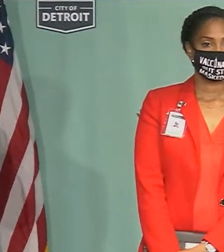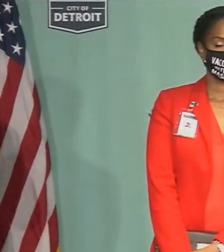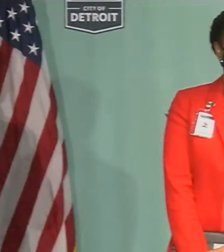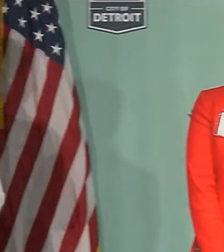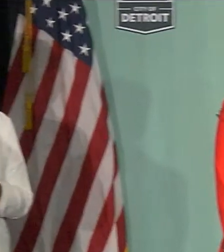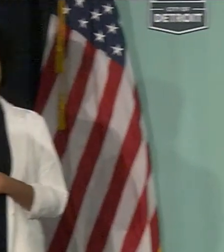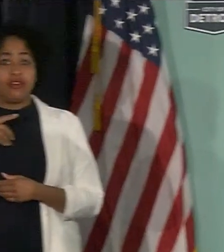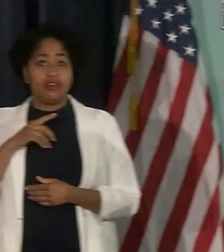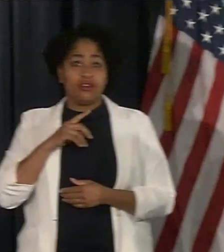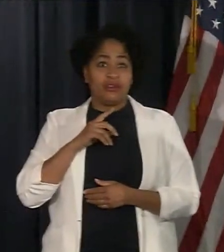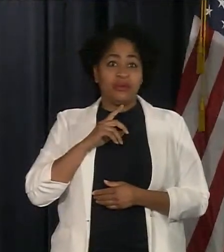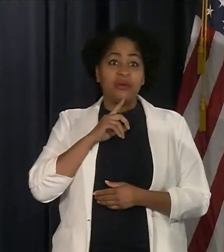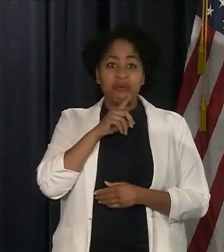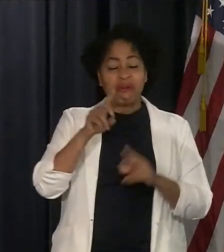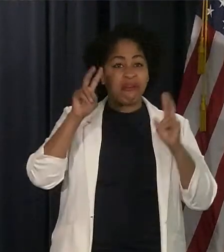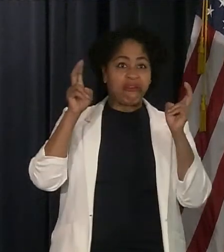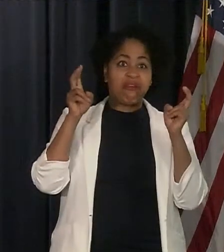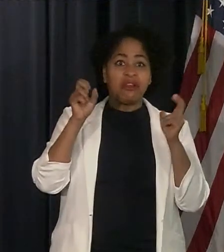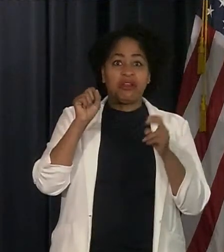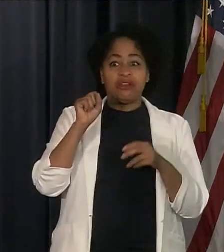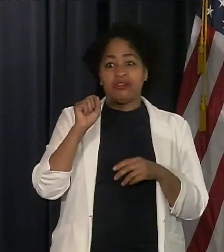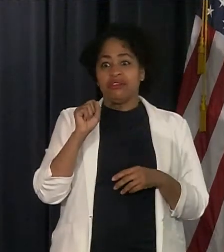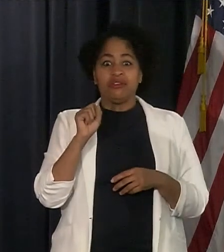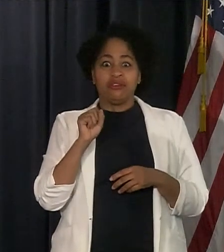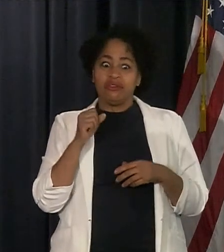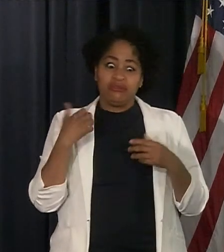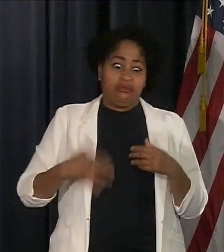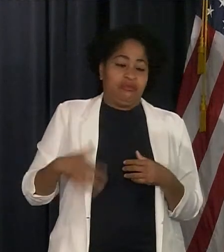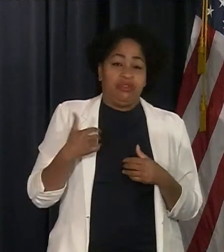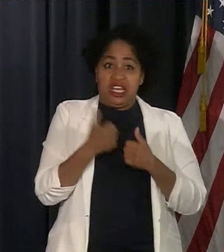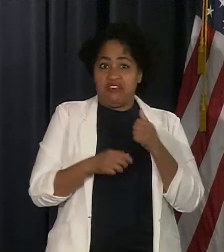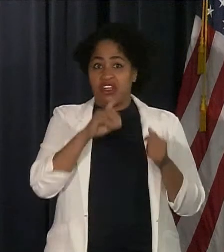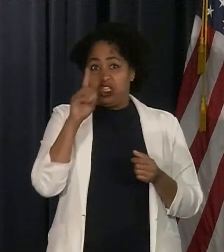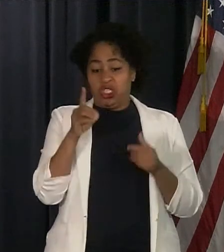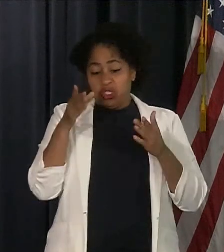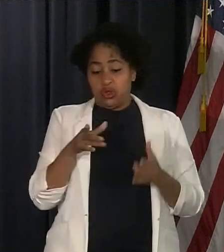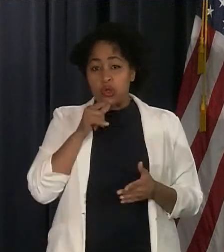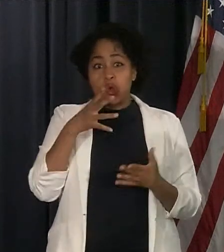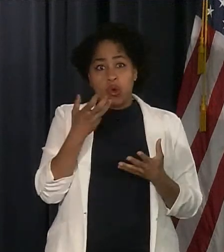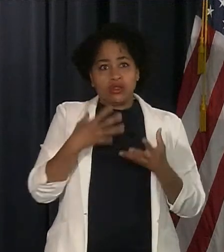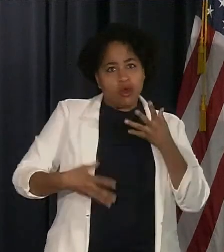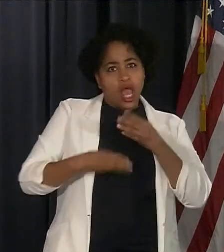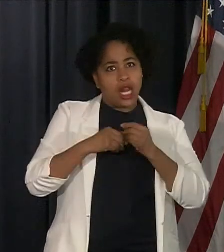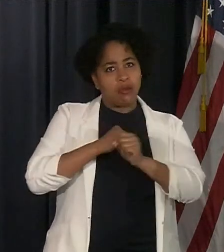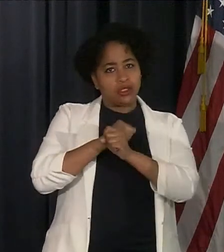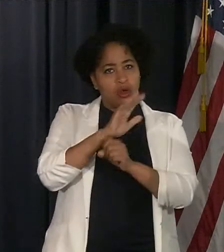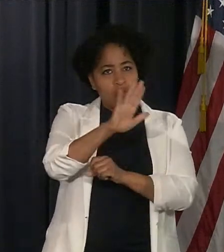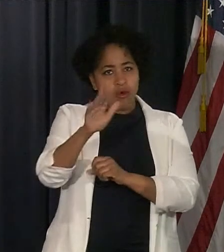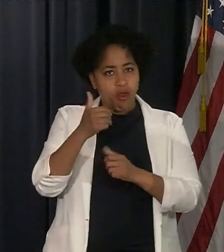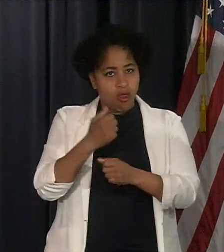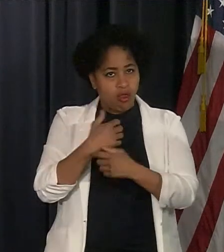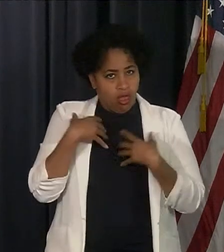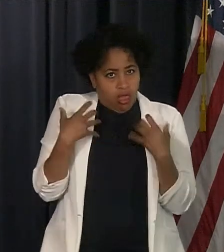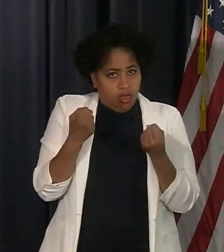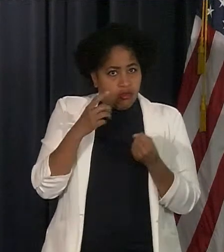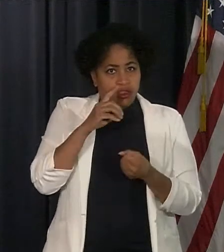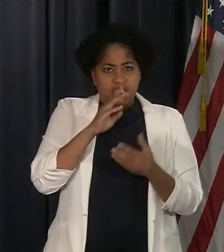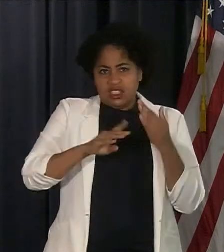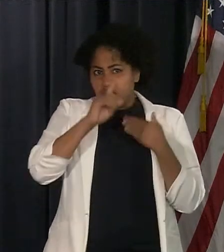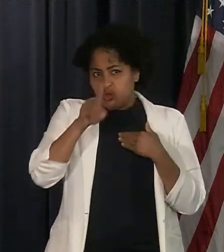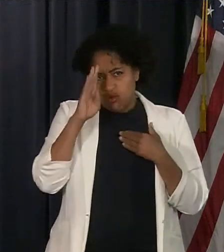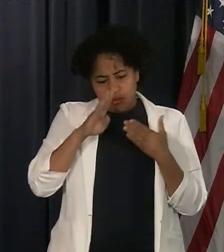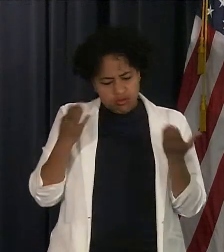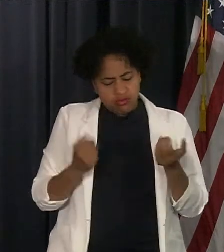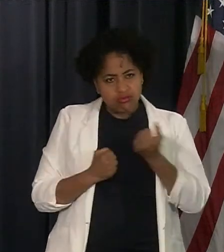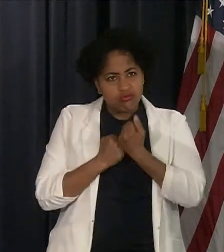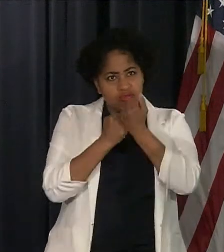goal. That's every Detroiter who wants to act to protect your health, the city of Detroit is going to be there for you. We're